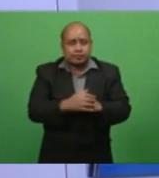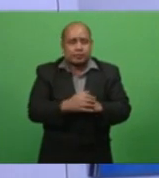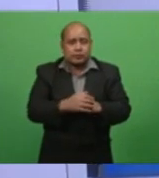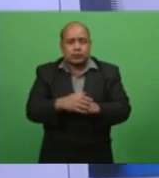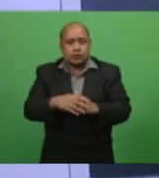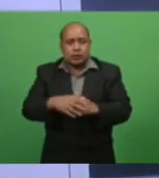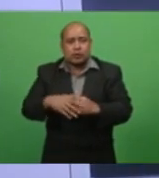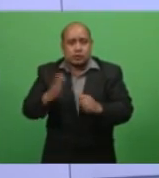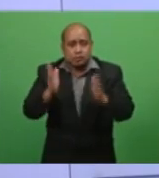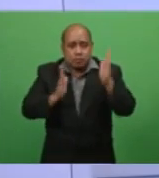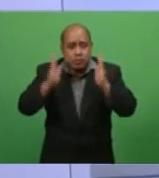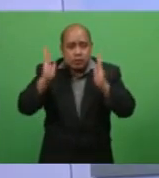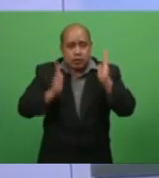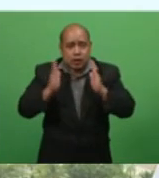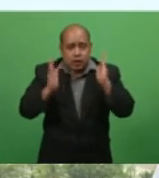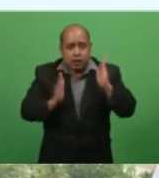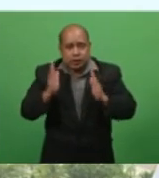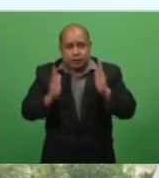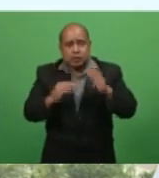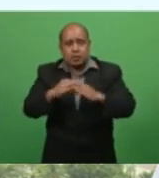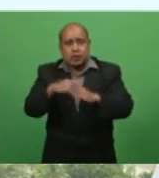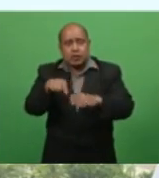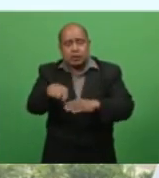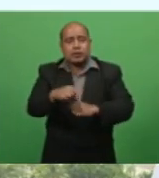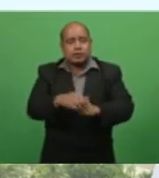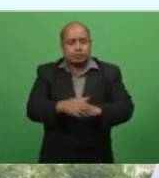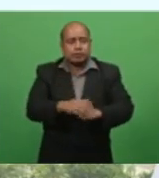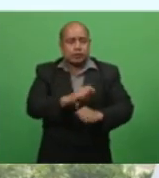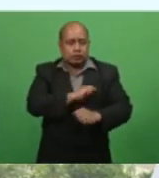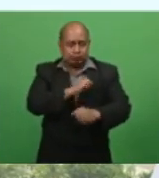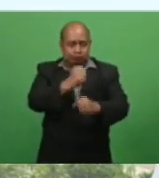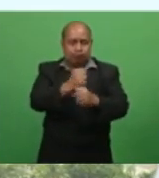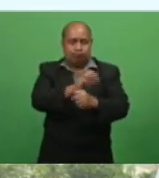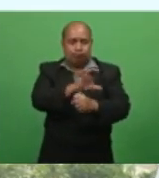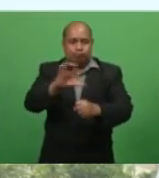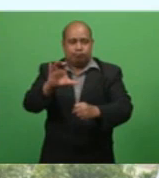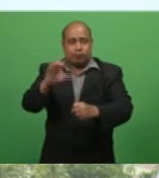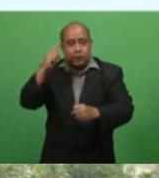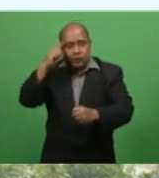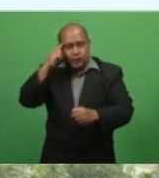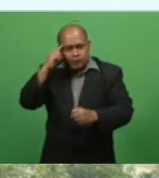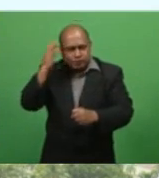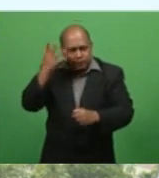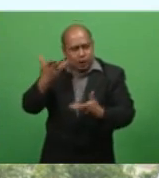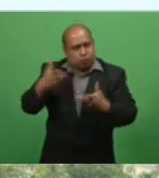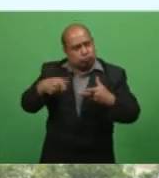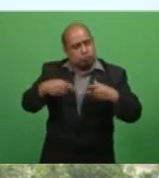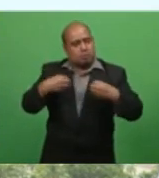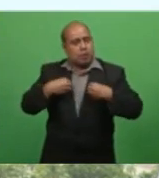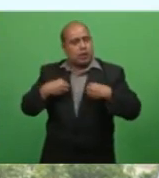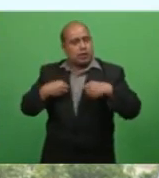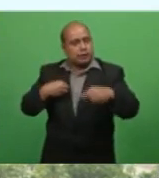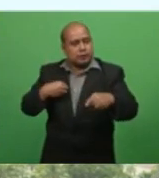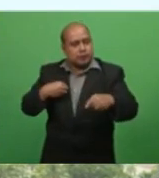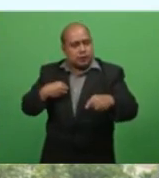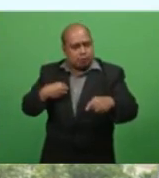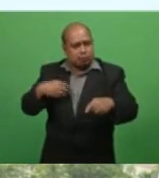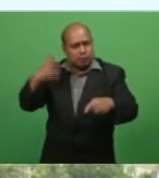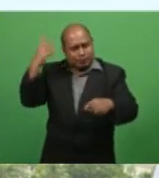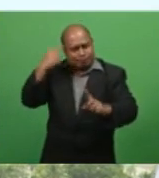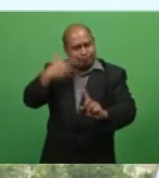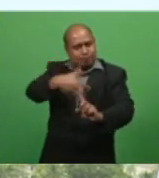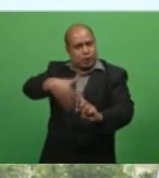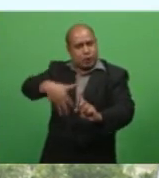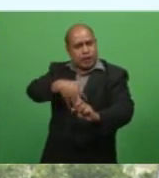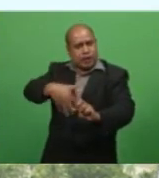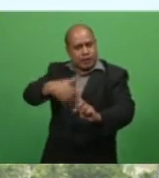600 million kinas in assets. I think there's a business person in all of us. When we're growing up, we always aspire to have this, and one day I'm